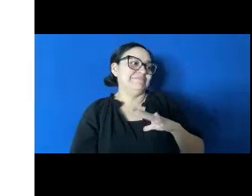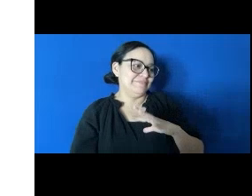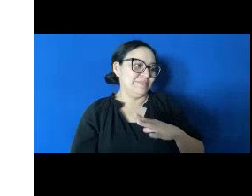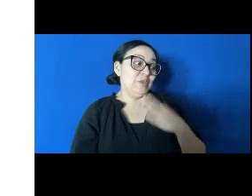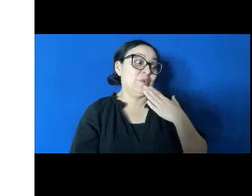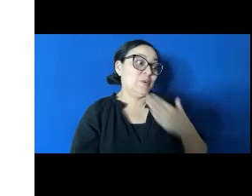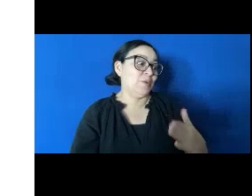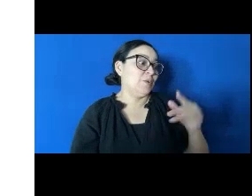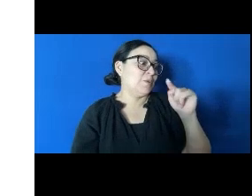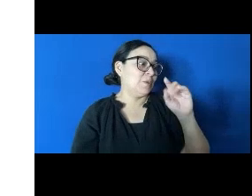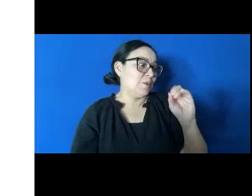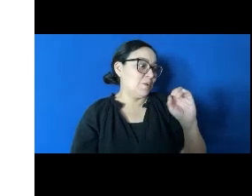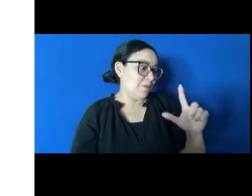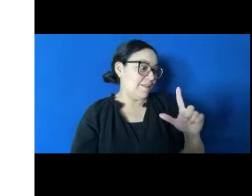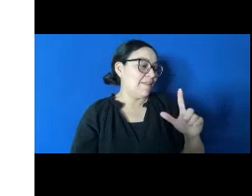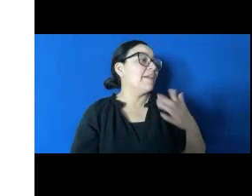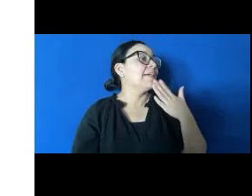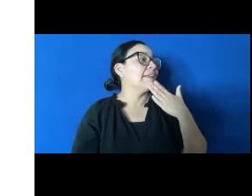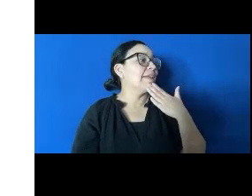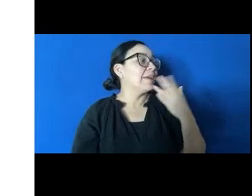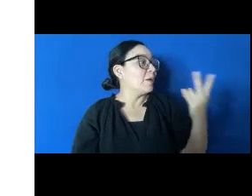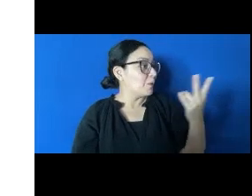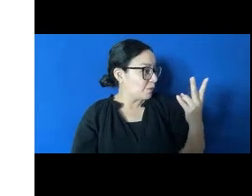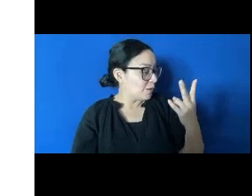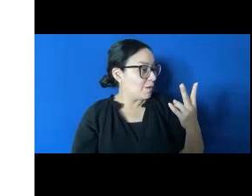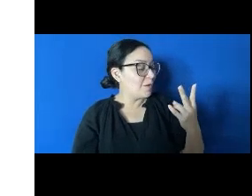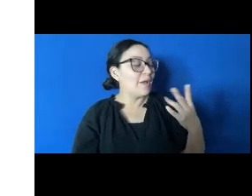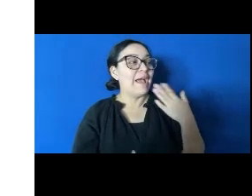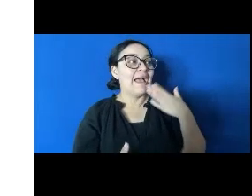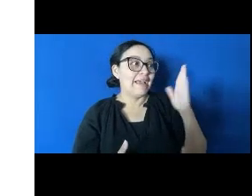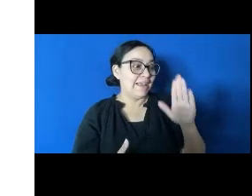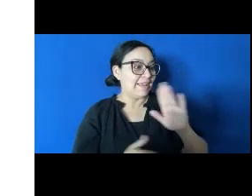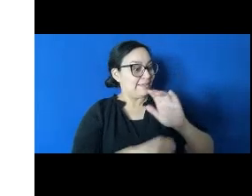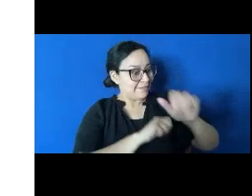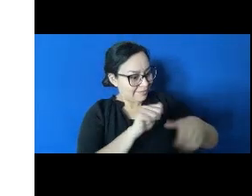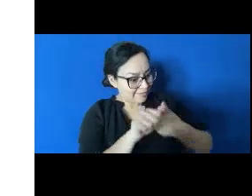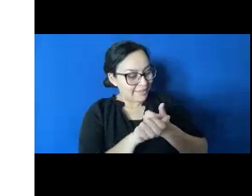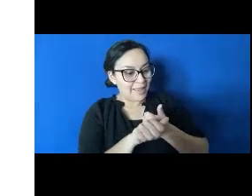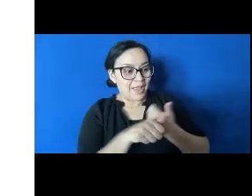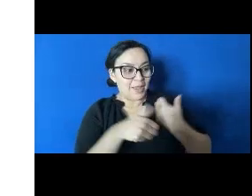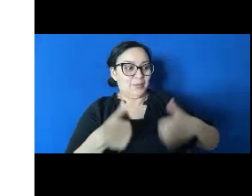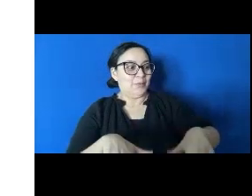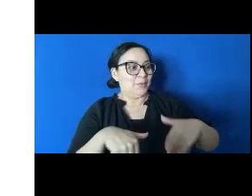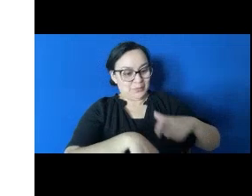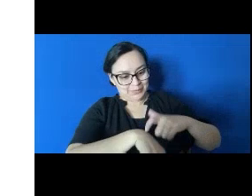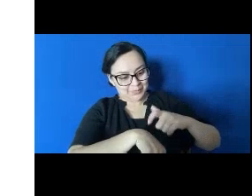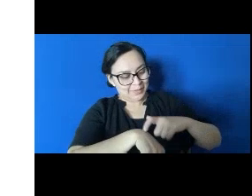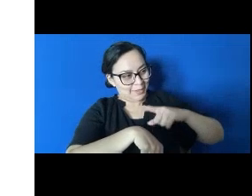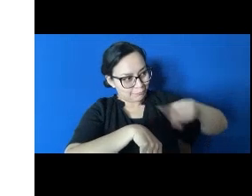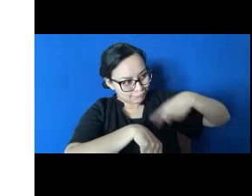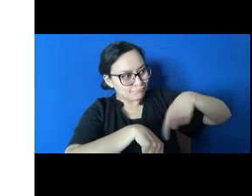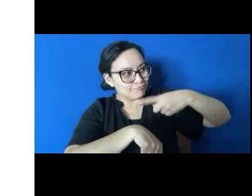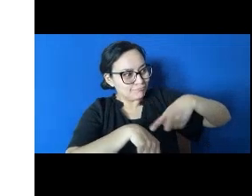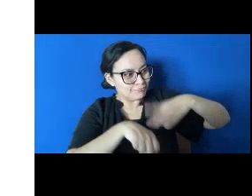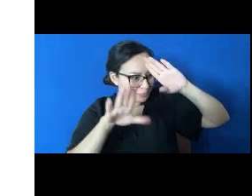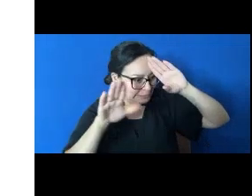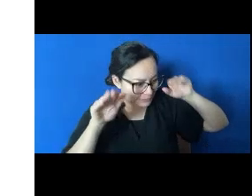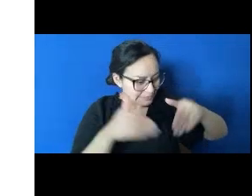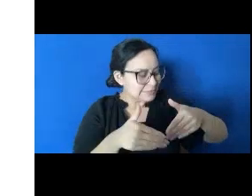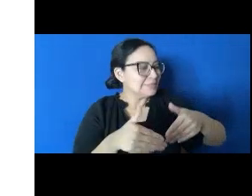is a great tool to be used, and we congratulate you, because in a long